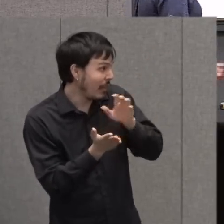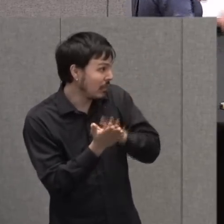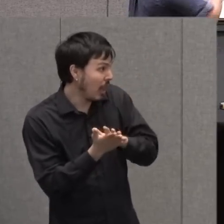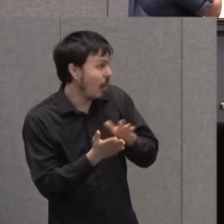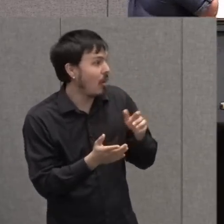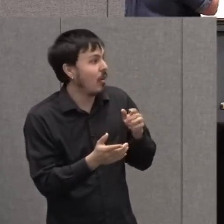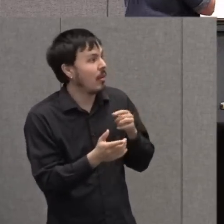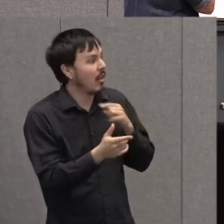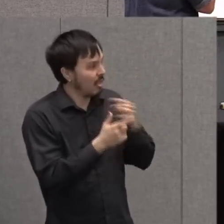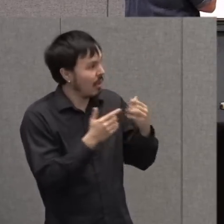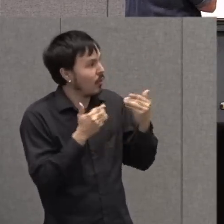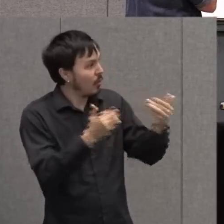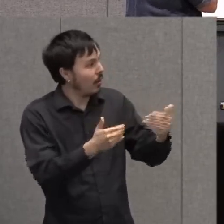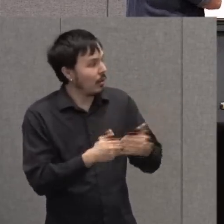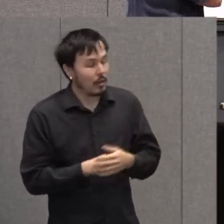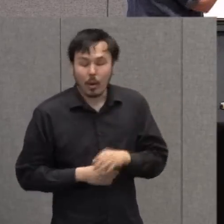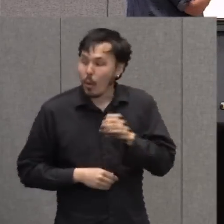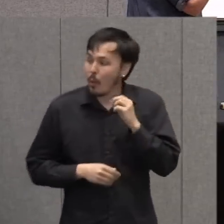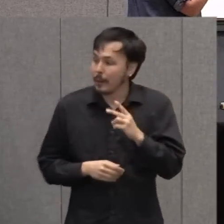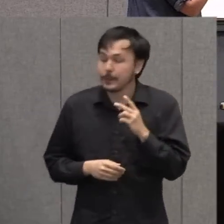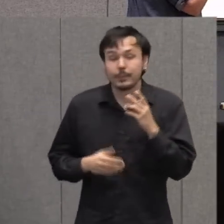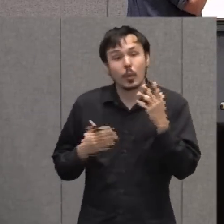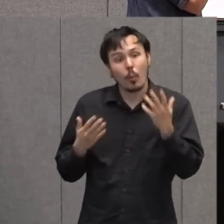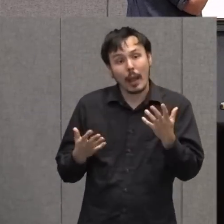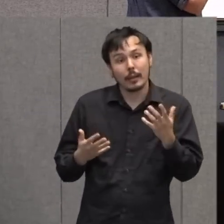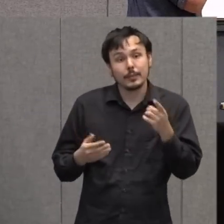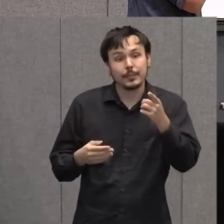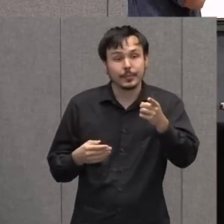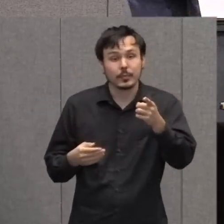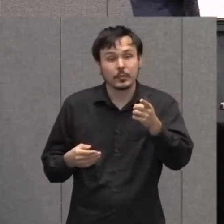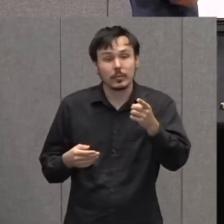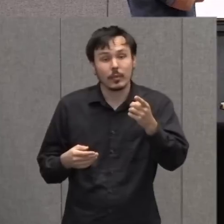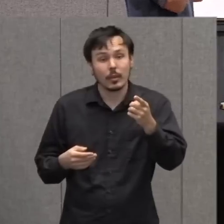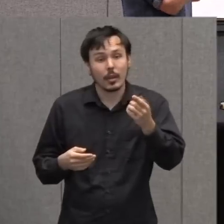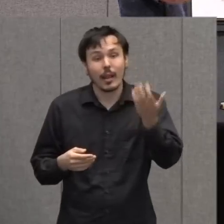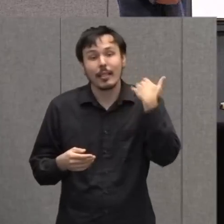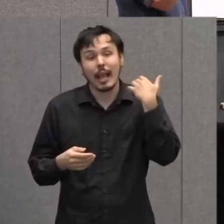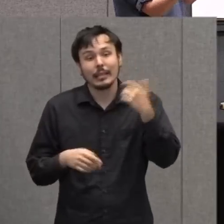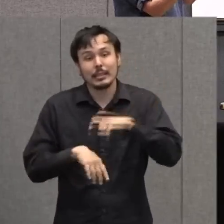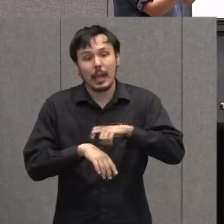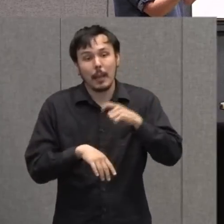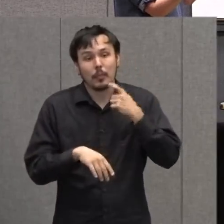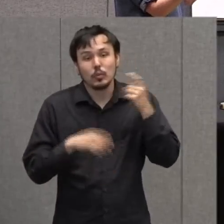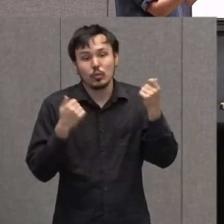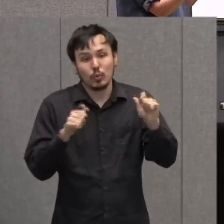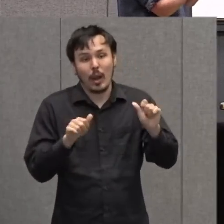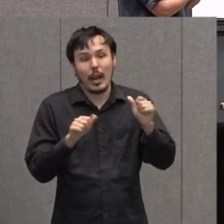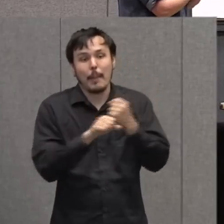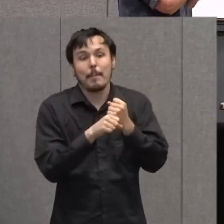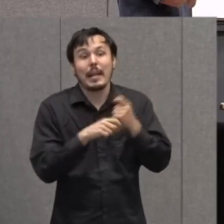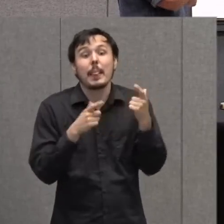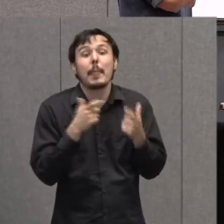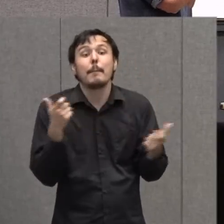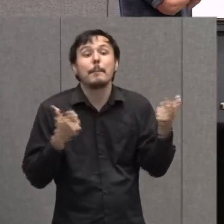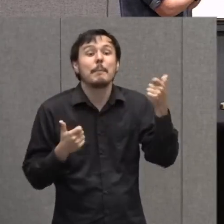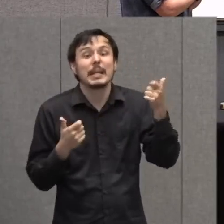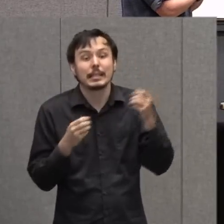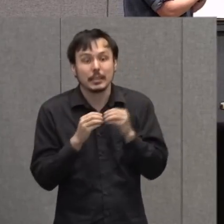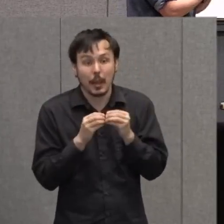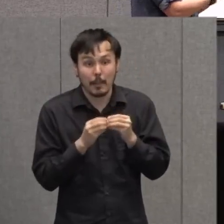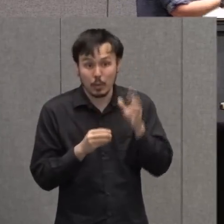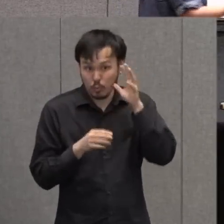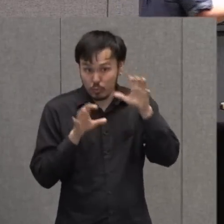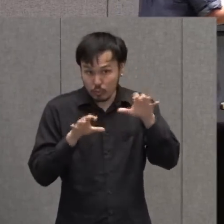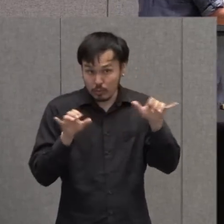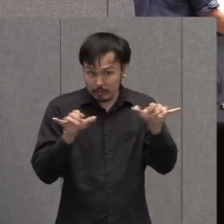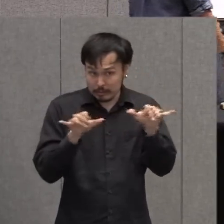Okay. Okay. Well, you went from the big, you said what's the largest because we were making the largest number. Right. Is that how you're going to do it for the